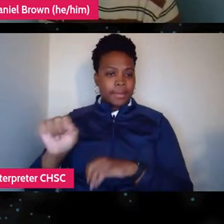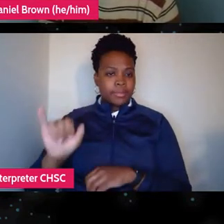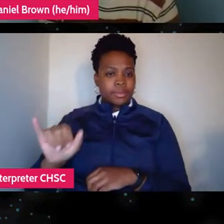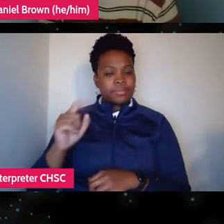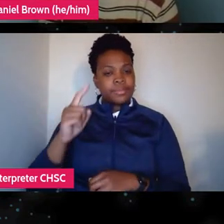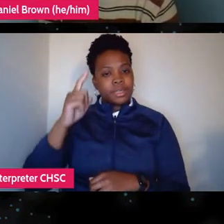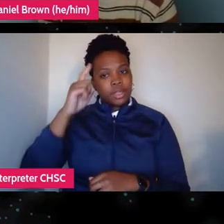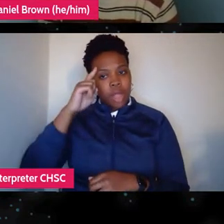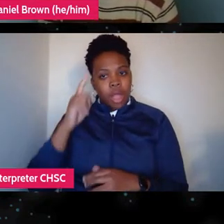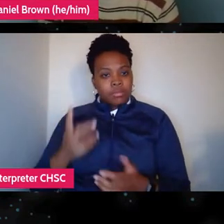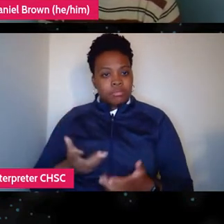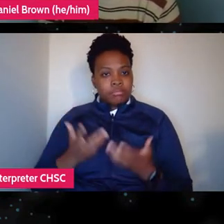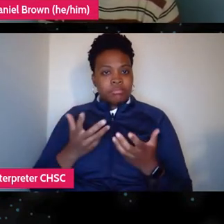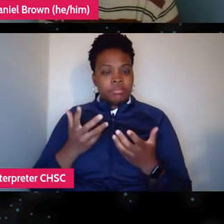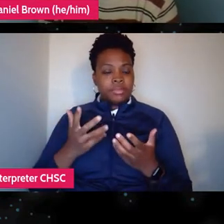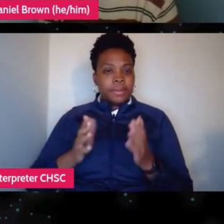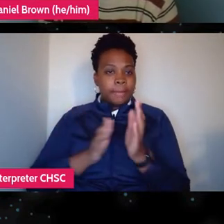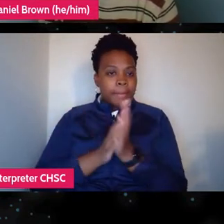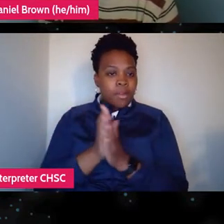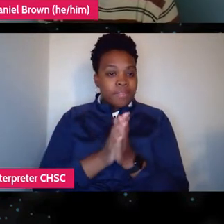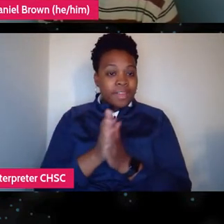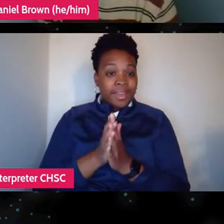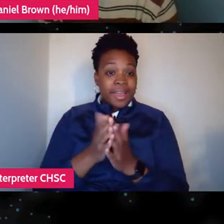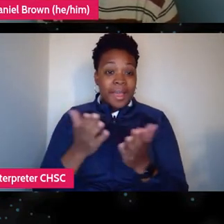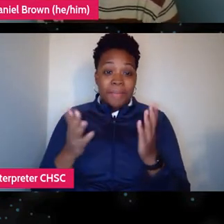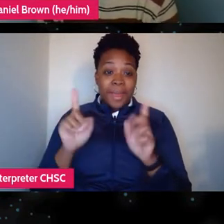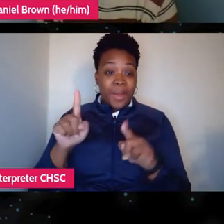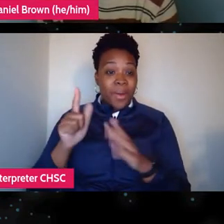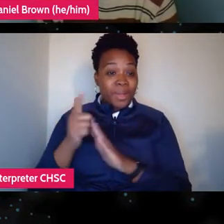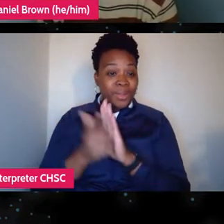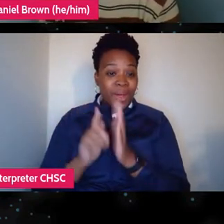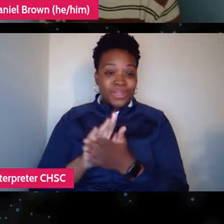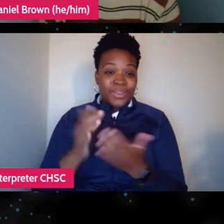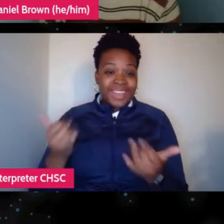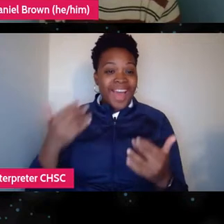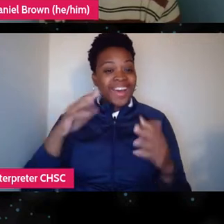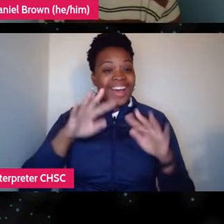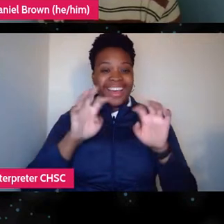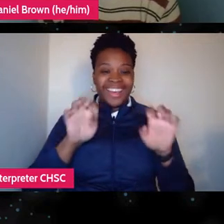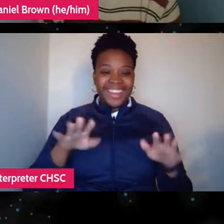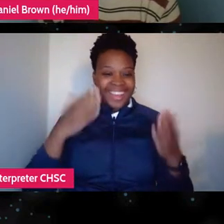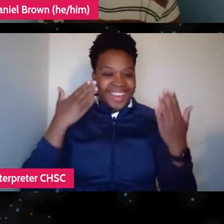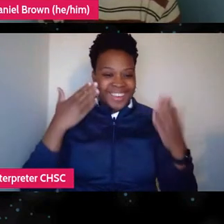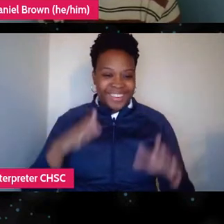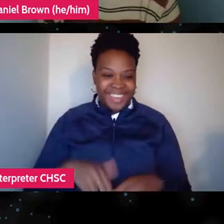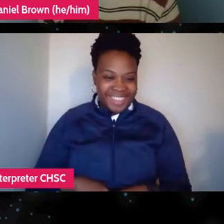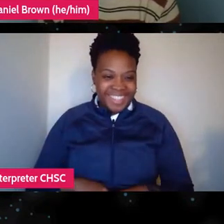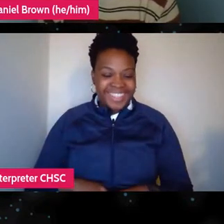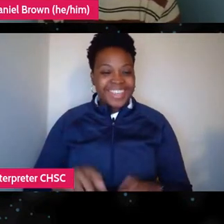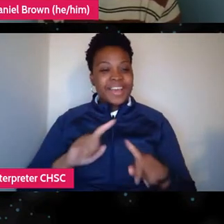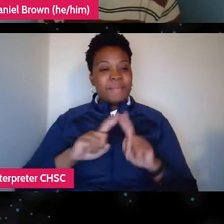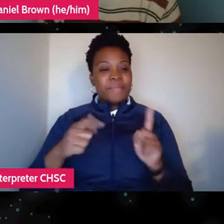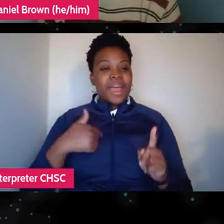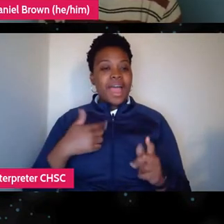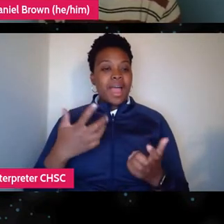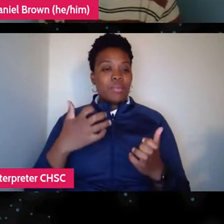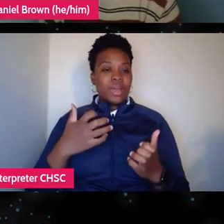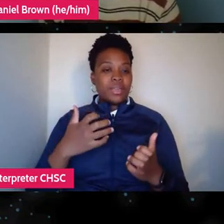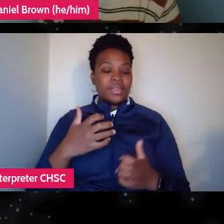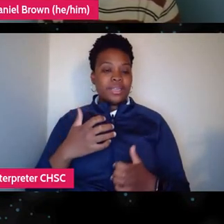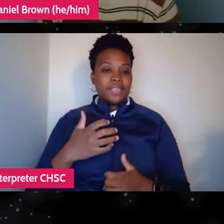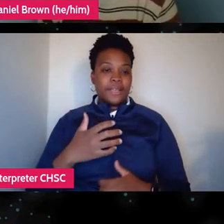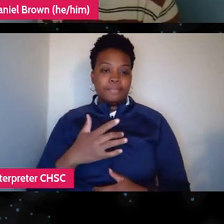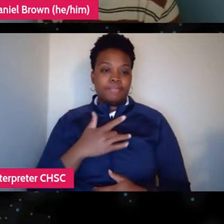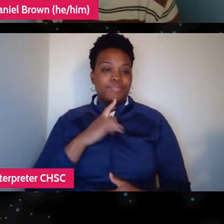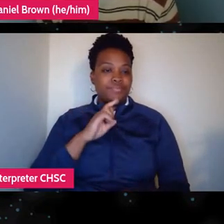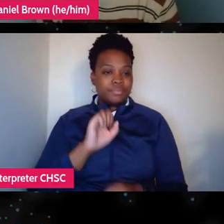inspiring, motivating. I might go to law school now. I don't know. but I just want to sincerely, on behalf